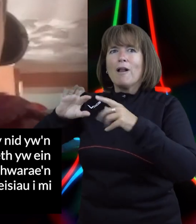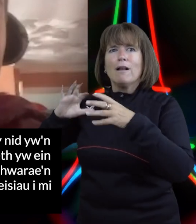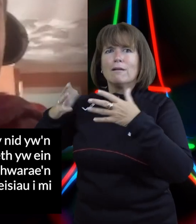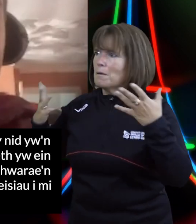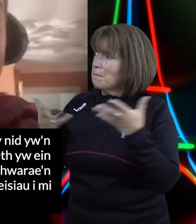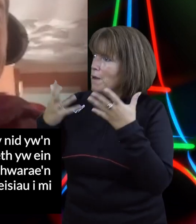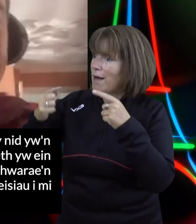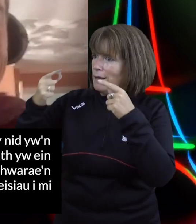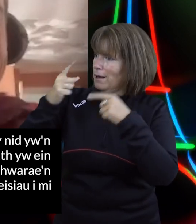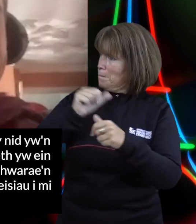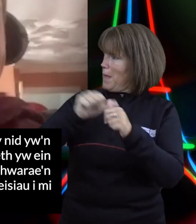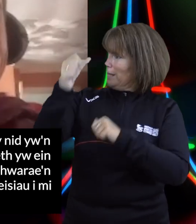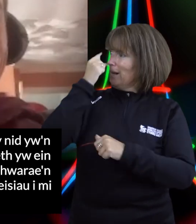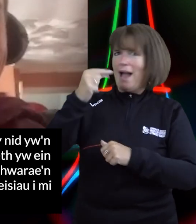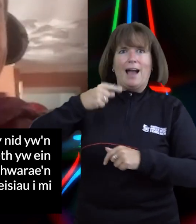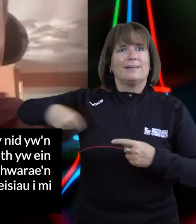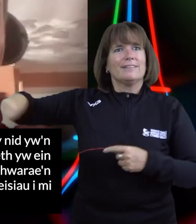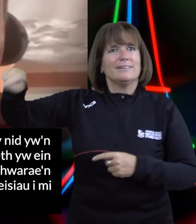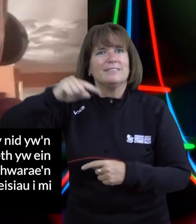days.